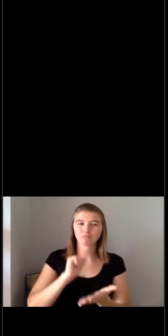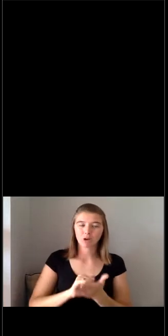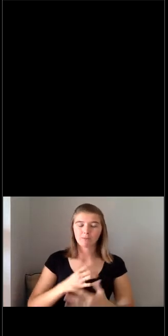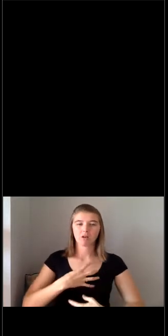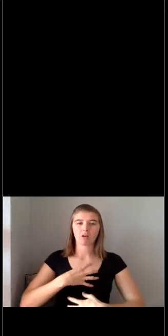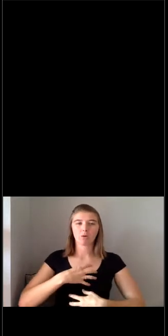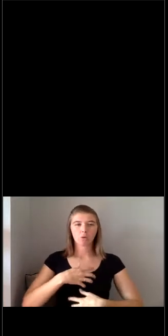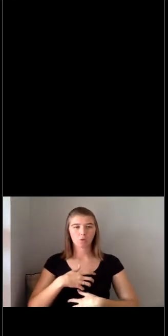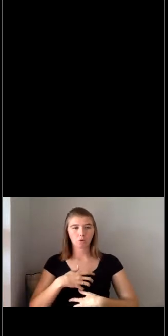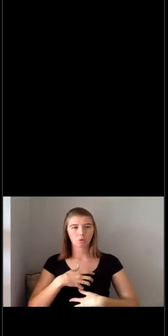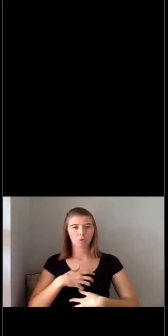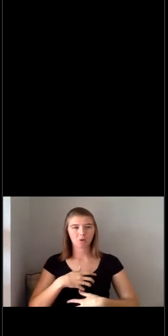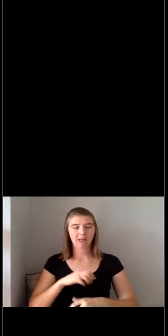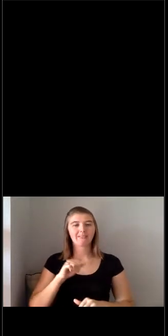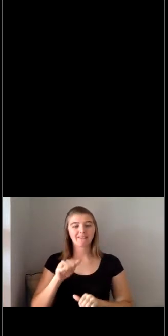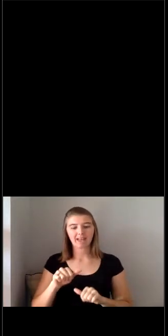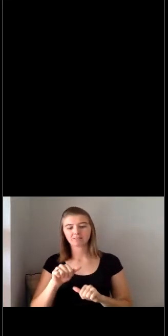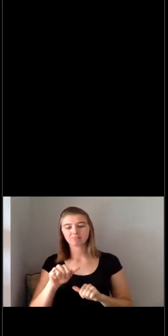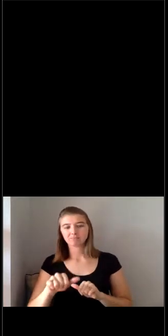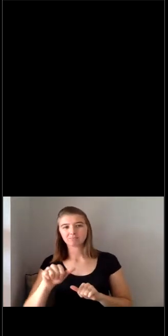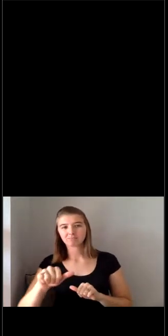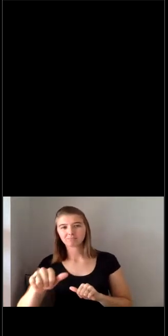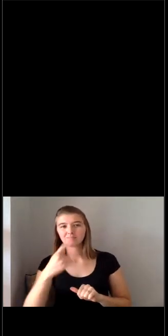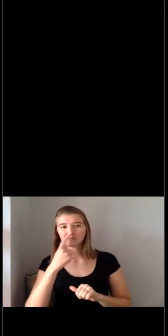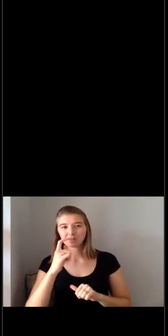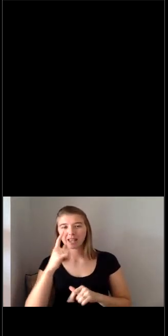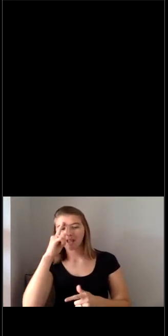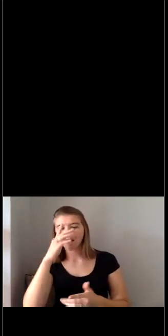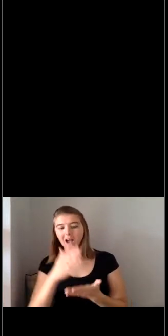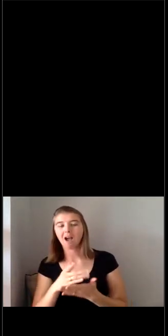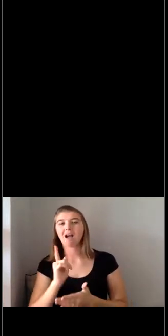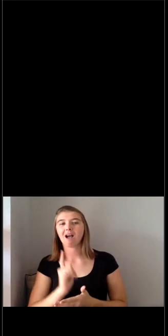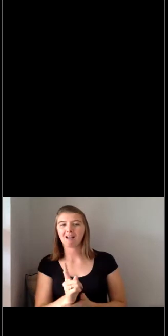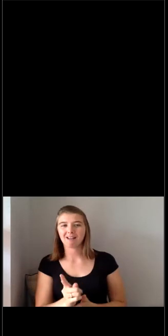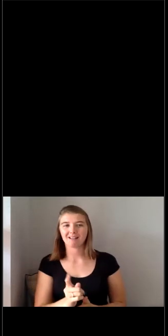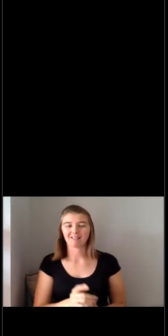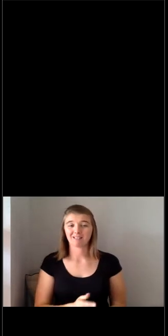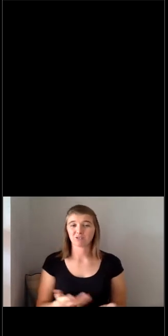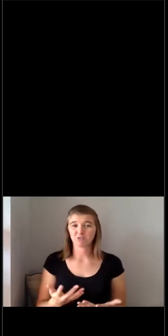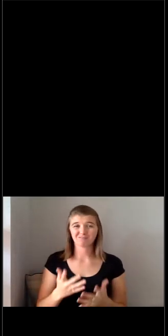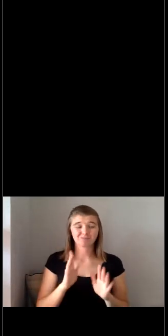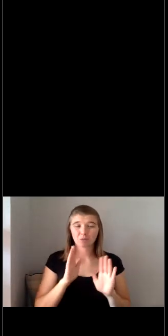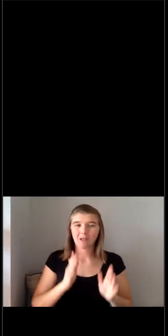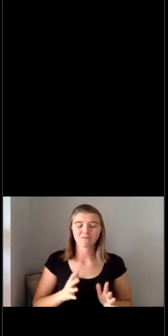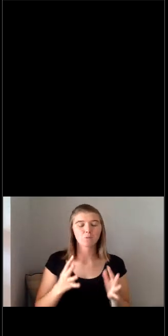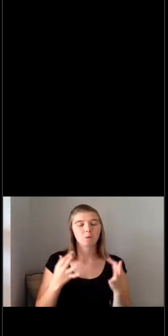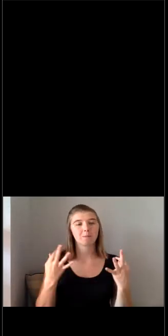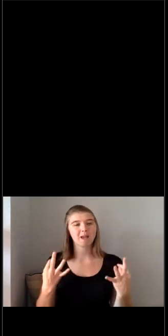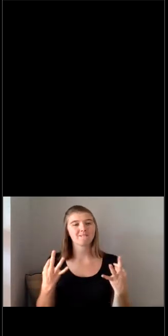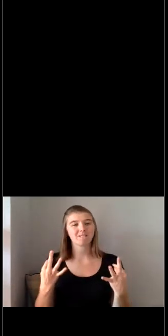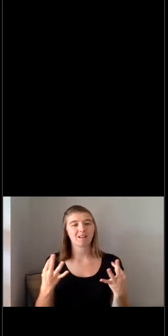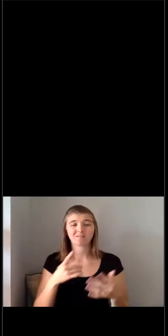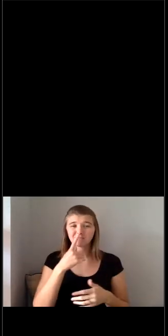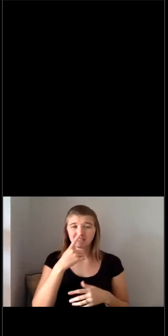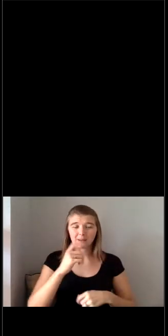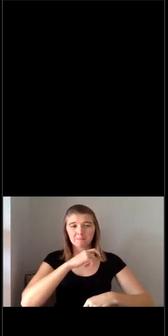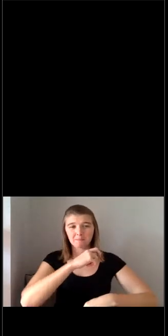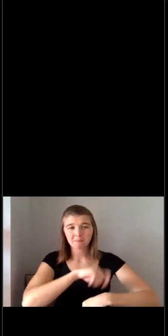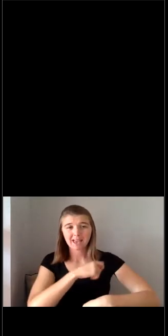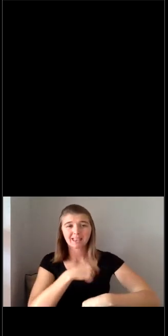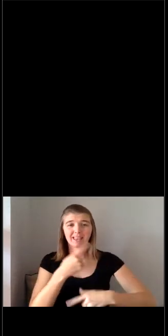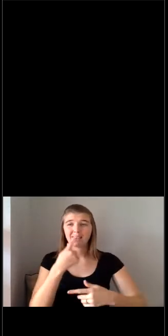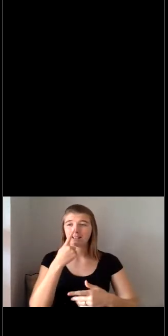So the pause is fundamental. We don't have to do mindfulness. We could do a walk. We could do baking, as Boon was talking about. So it doesn't matter what it is,